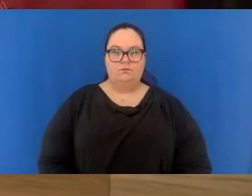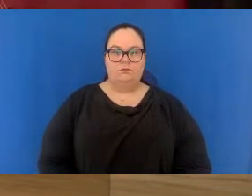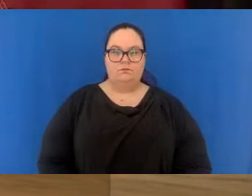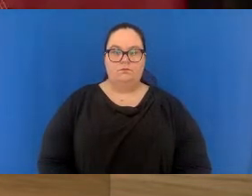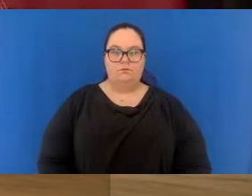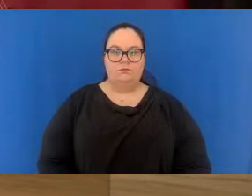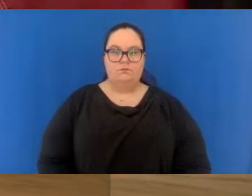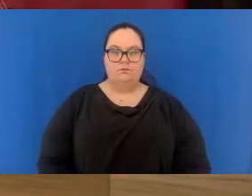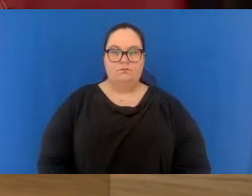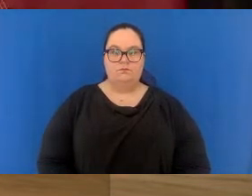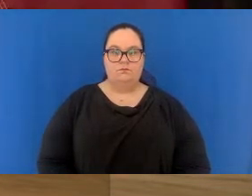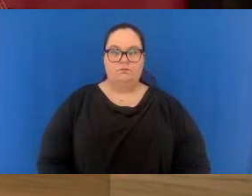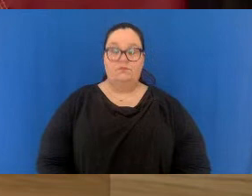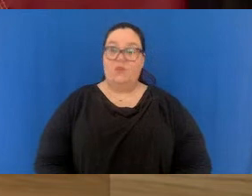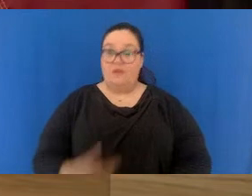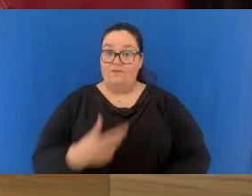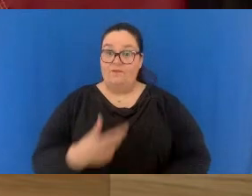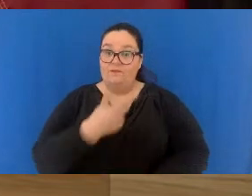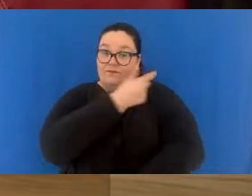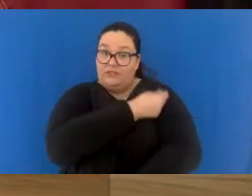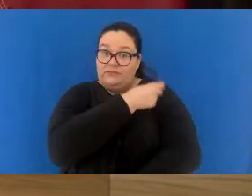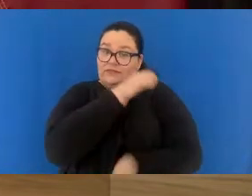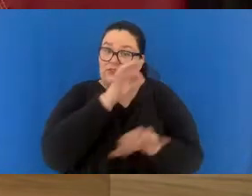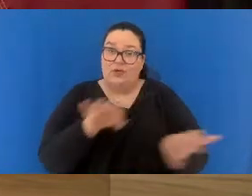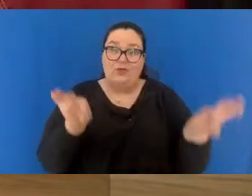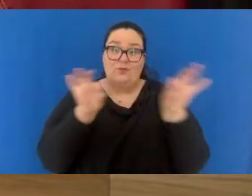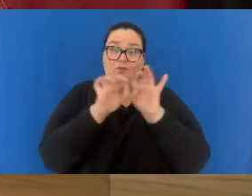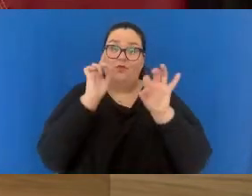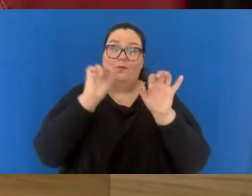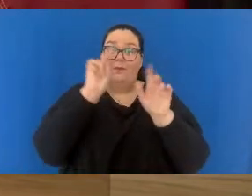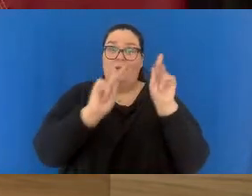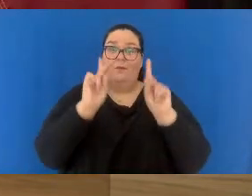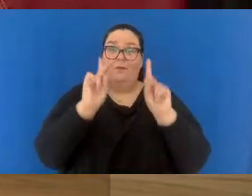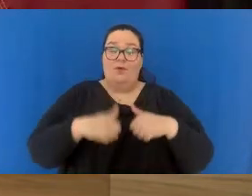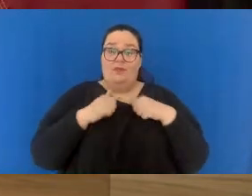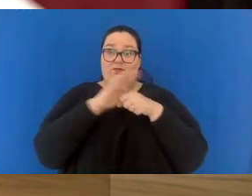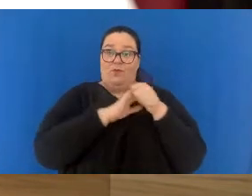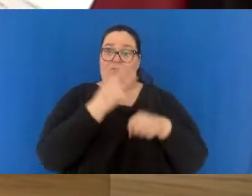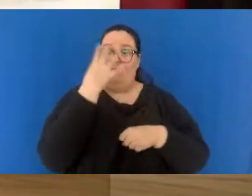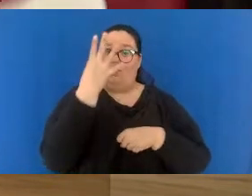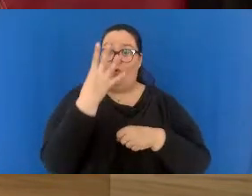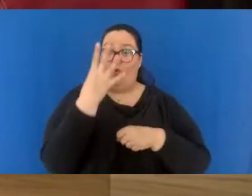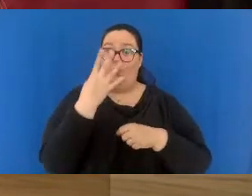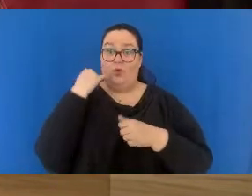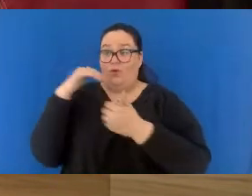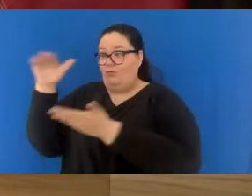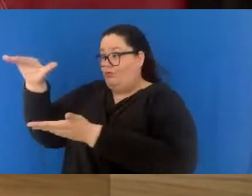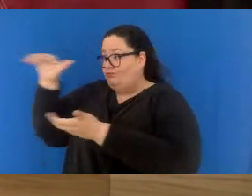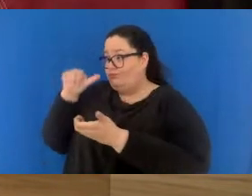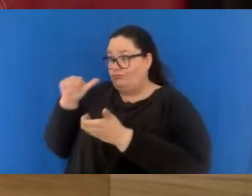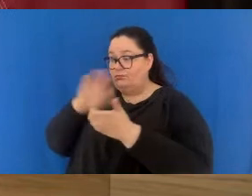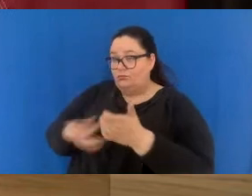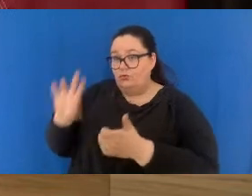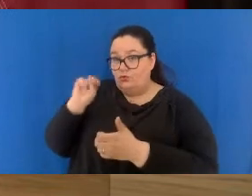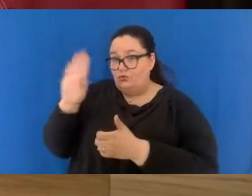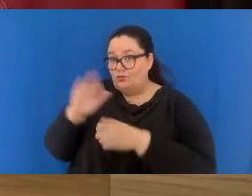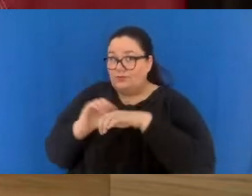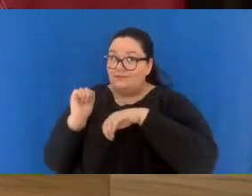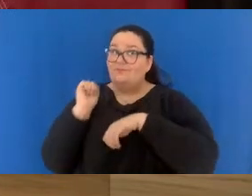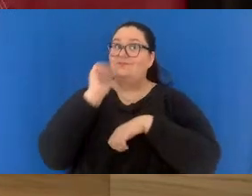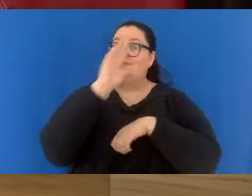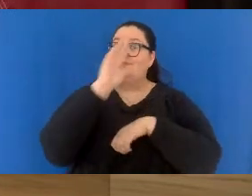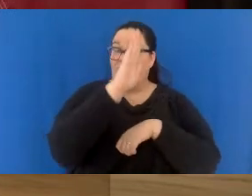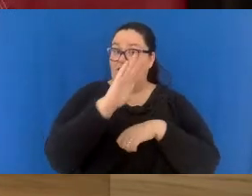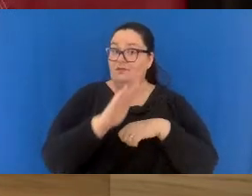For the residents of the Edmundston area, and we are continuing our efforts to get more doses into that area. Vaccination clinics